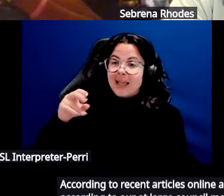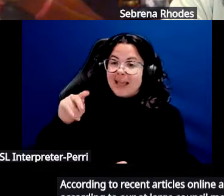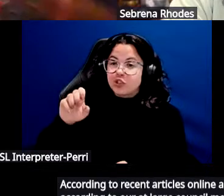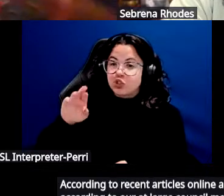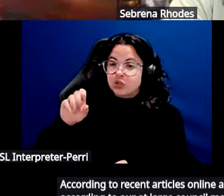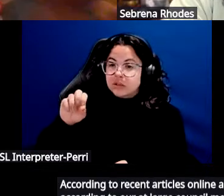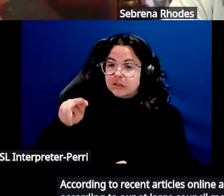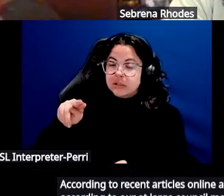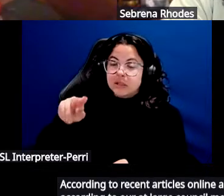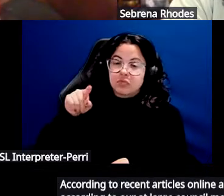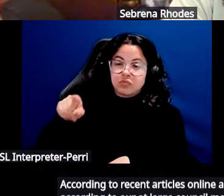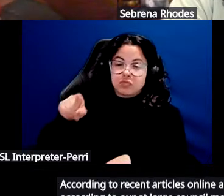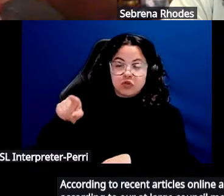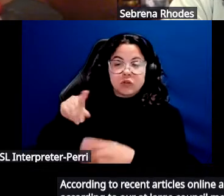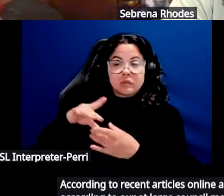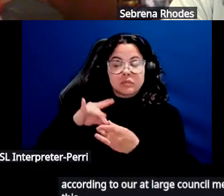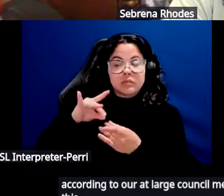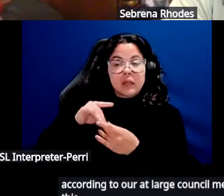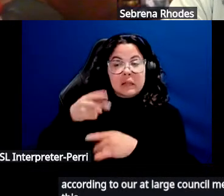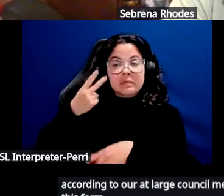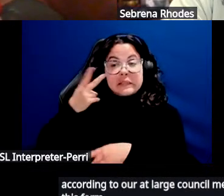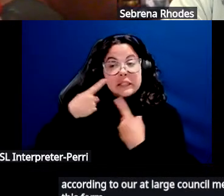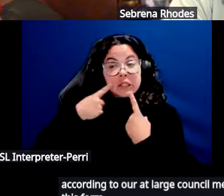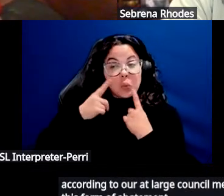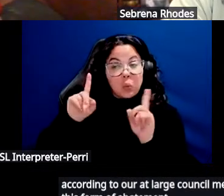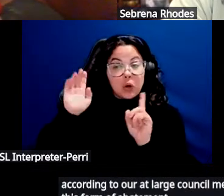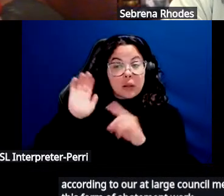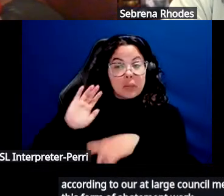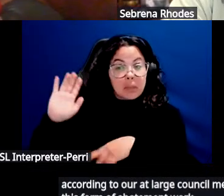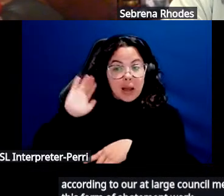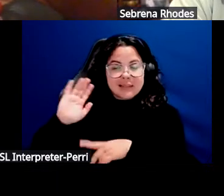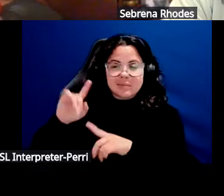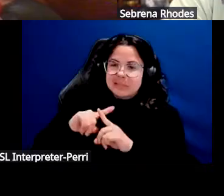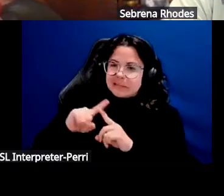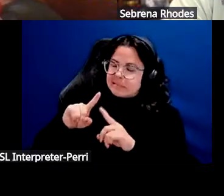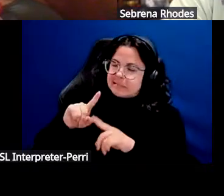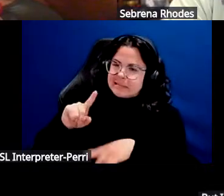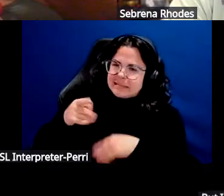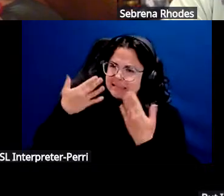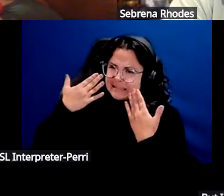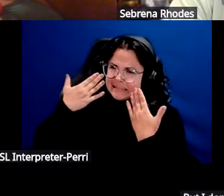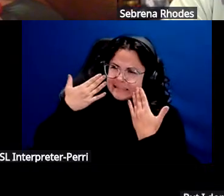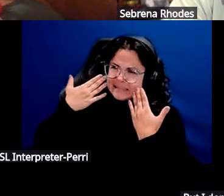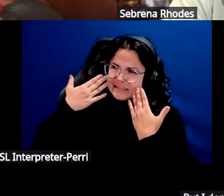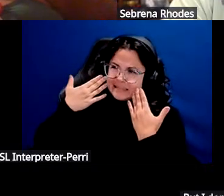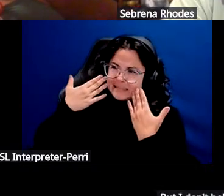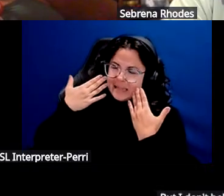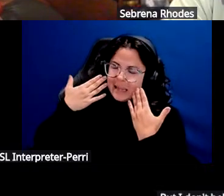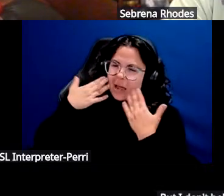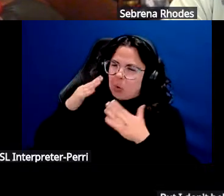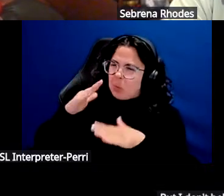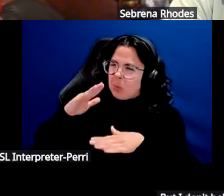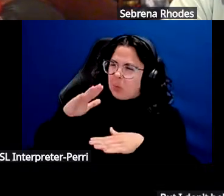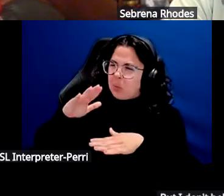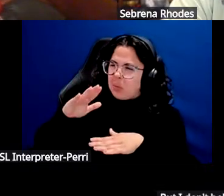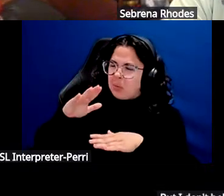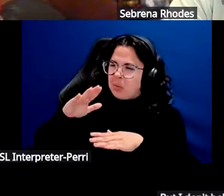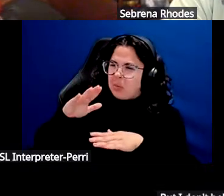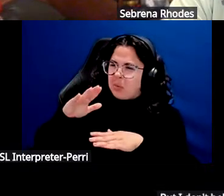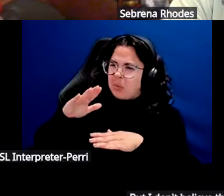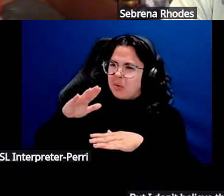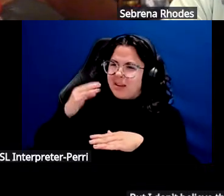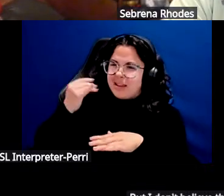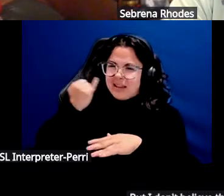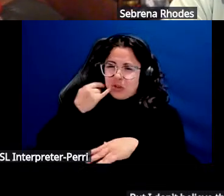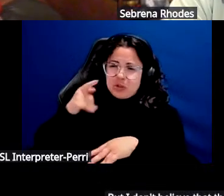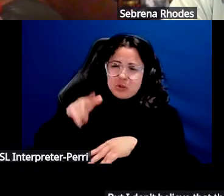have seen this form of rat abatement work, but I don't believe that the numbers have enough